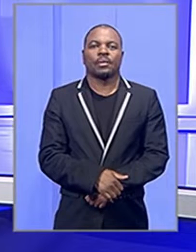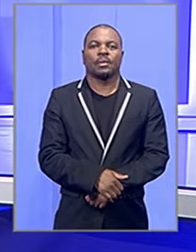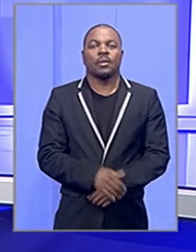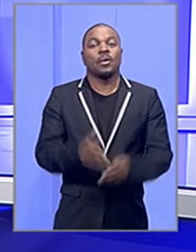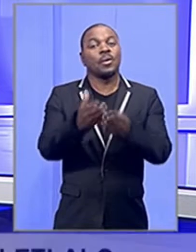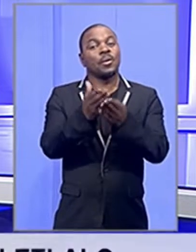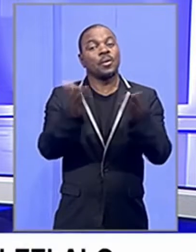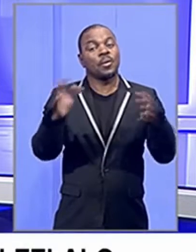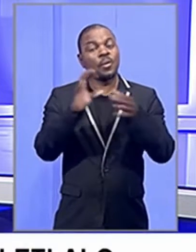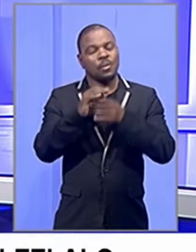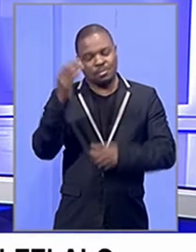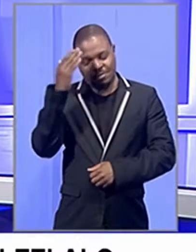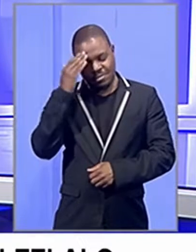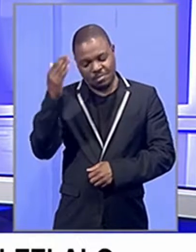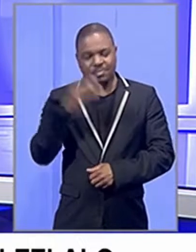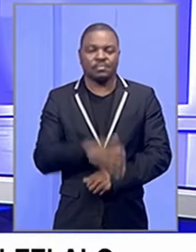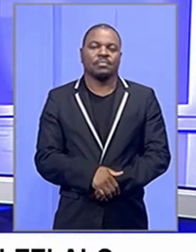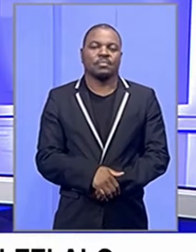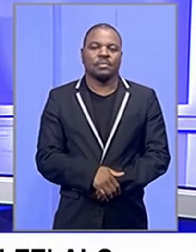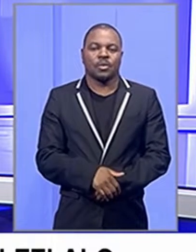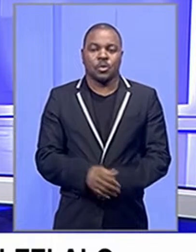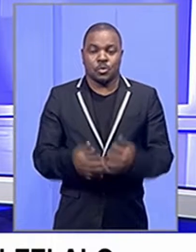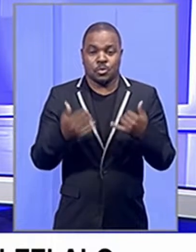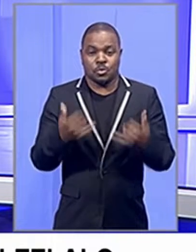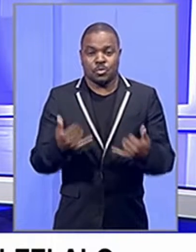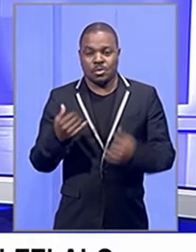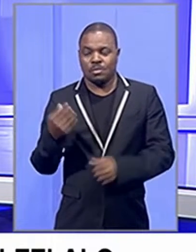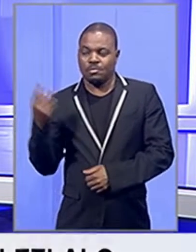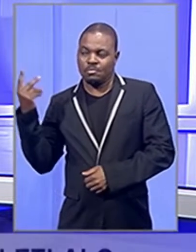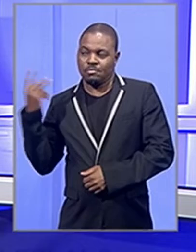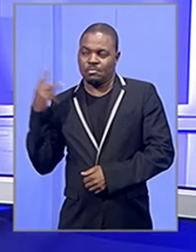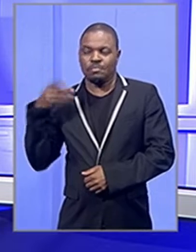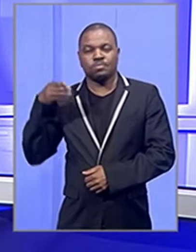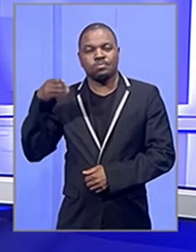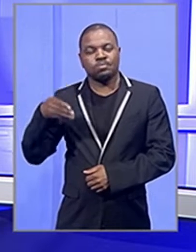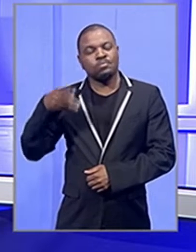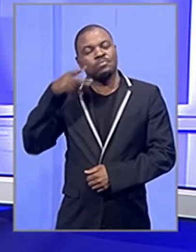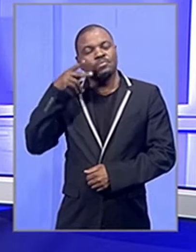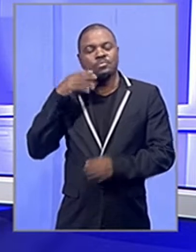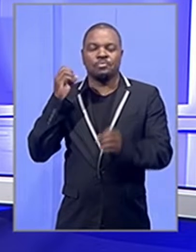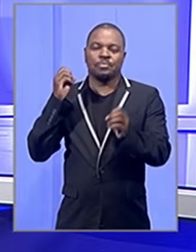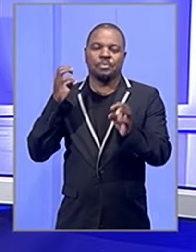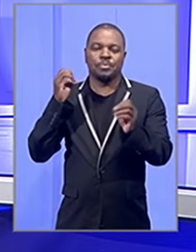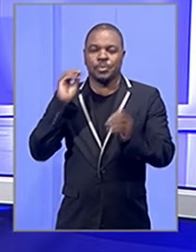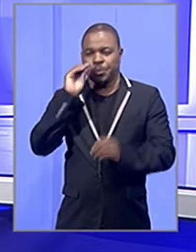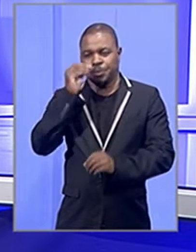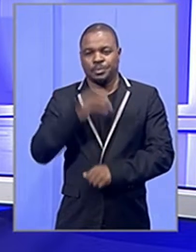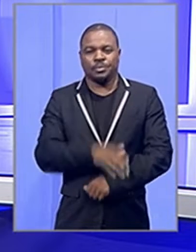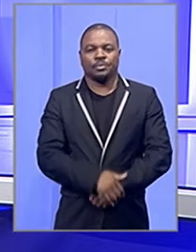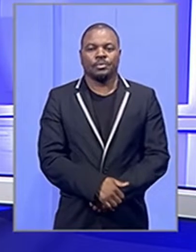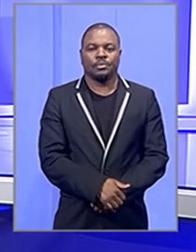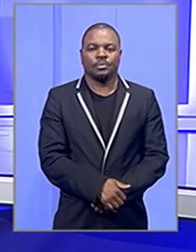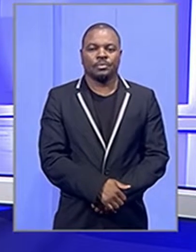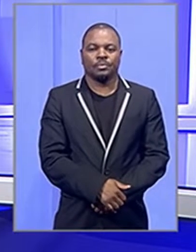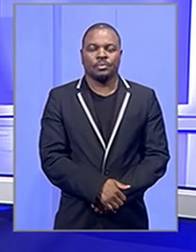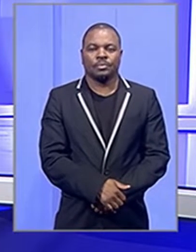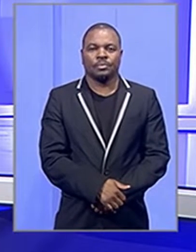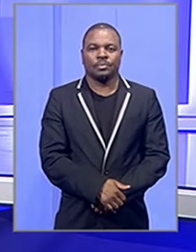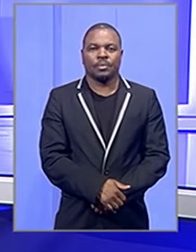Réalita Misha Adi Tabinja Boucheroumbio, le honno ki le sole la tjona, le moshumi Moro Agostine Letalo.